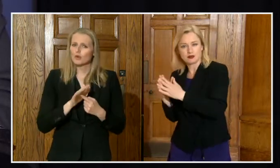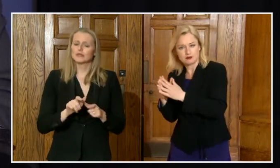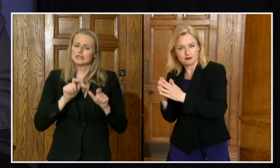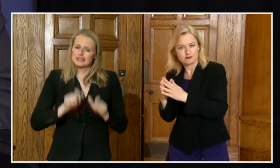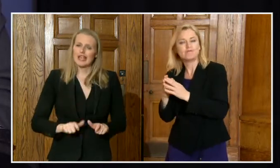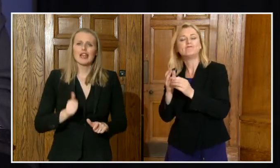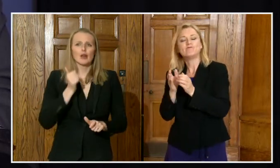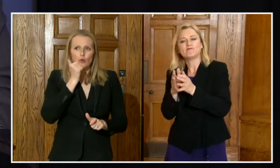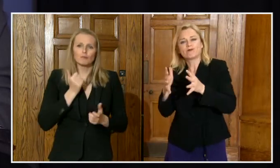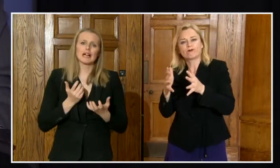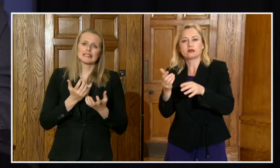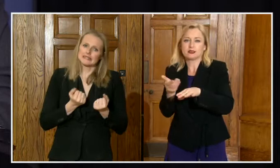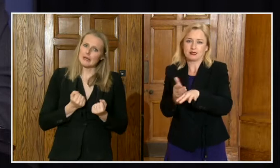home.